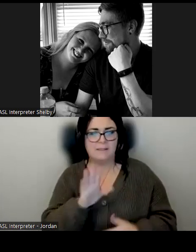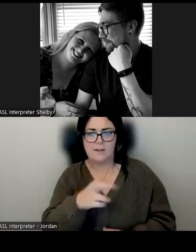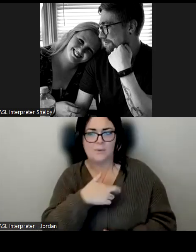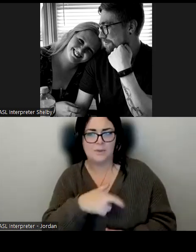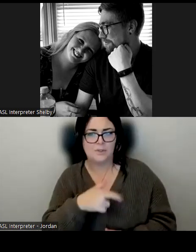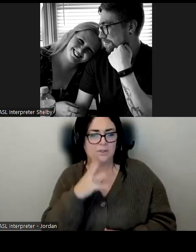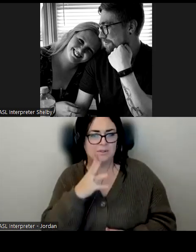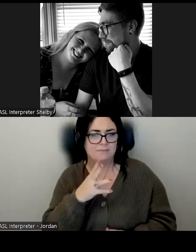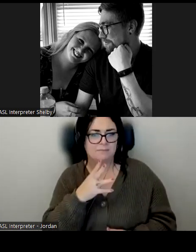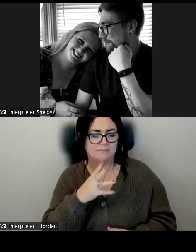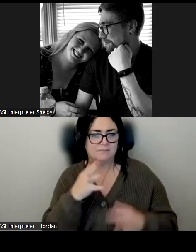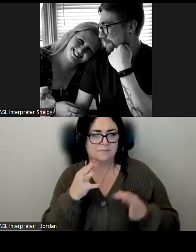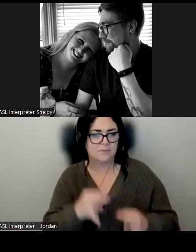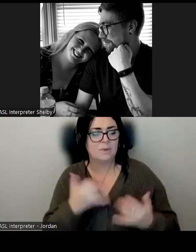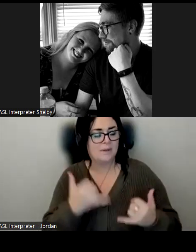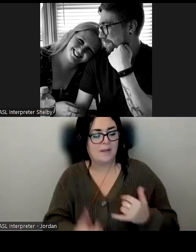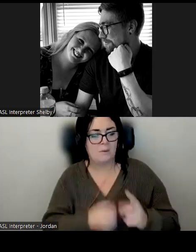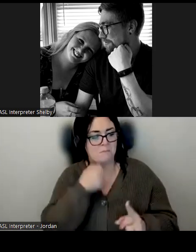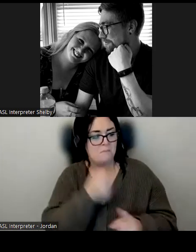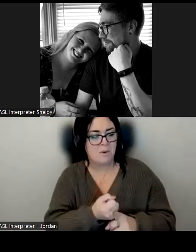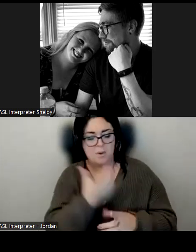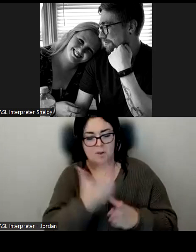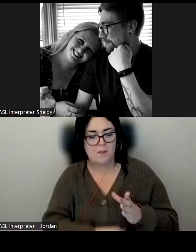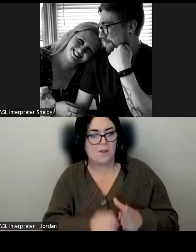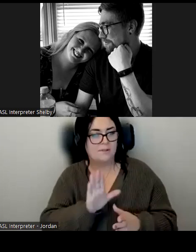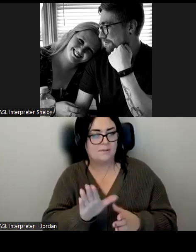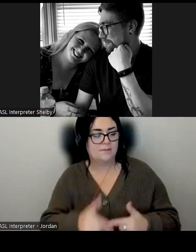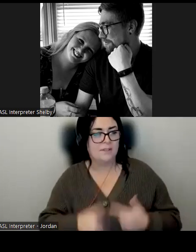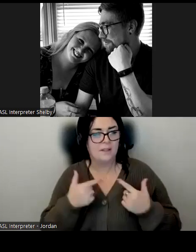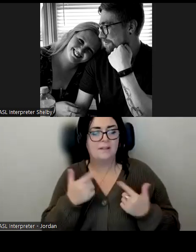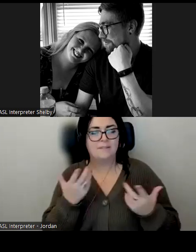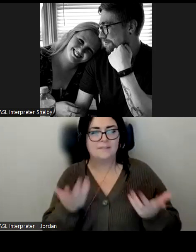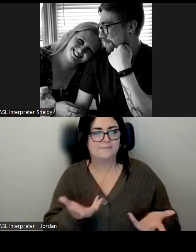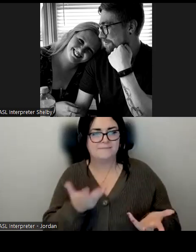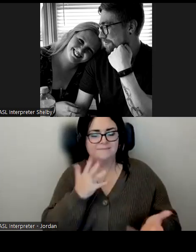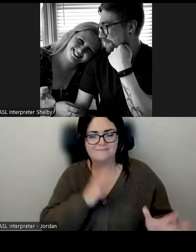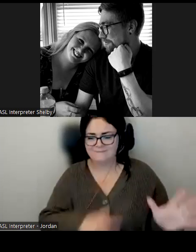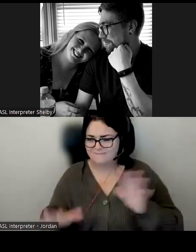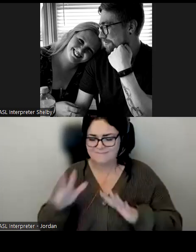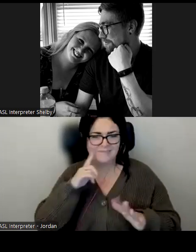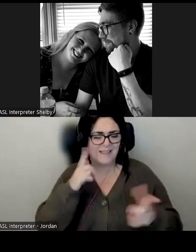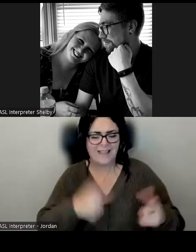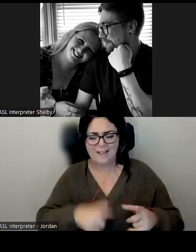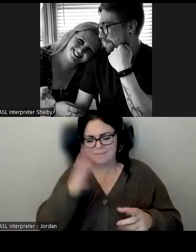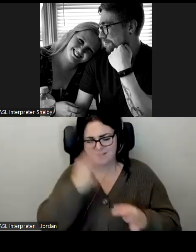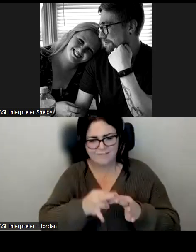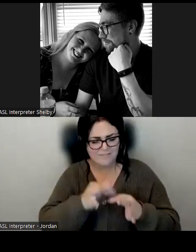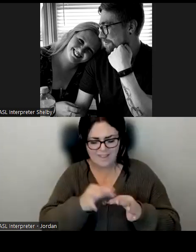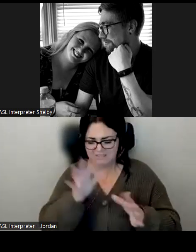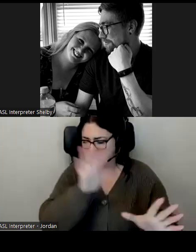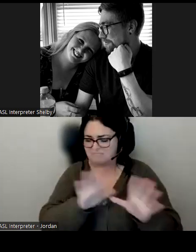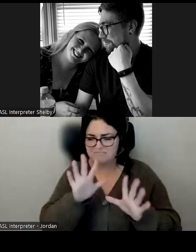since experiencing a really significant loss in their life, they're just having trouble seeing that now because it's